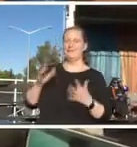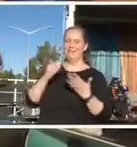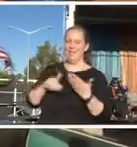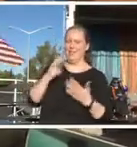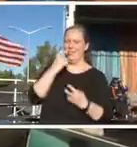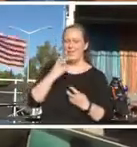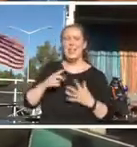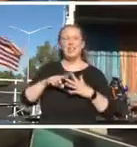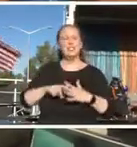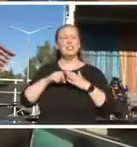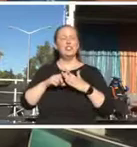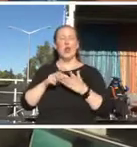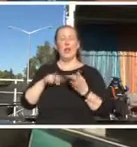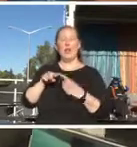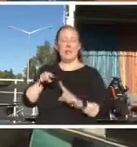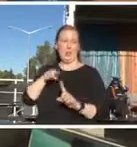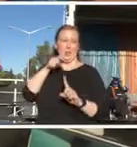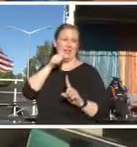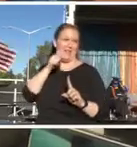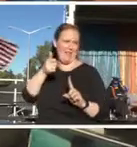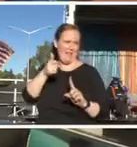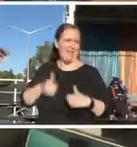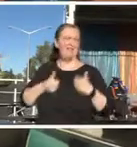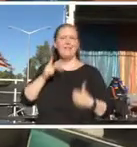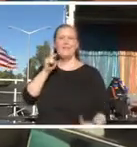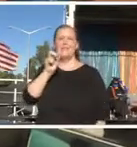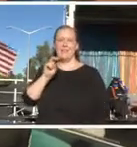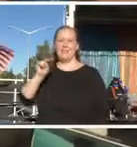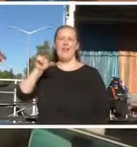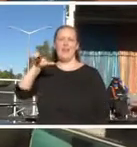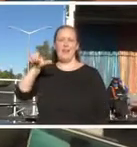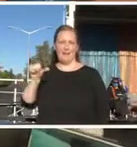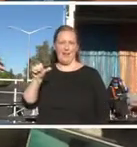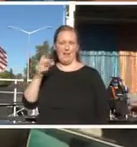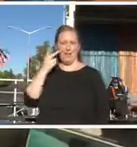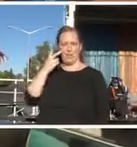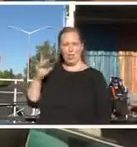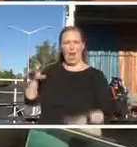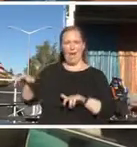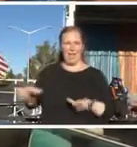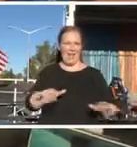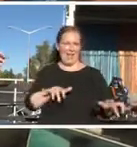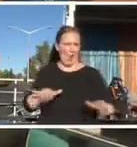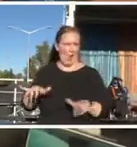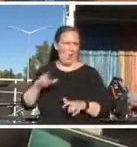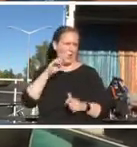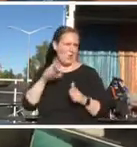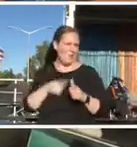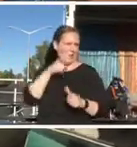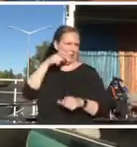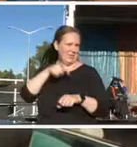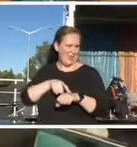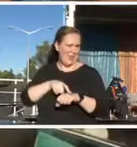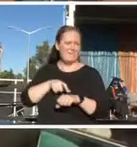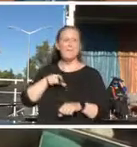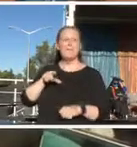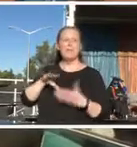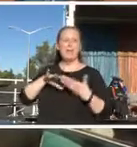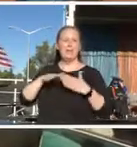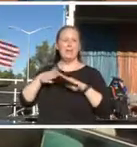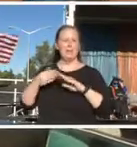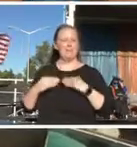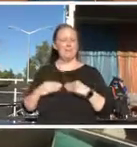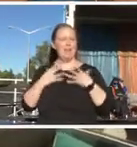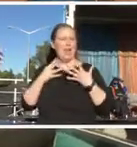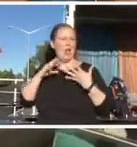It begins when he is 10 years old in Kenya, and saw a piano keyboard for the first time. He became inspired